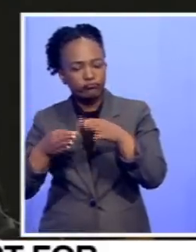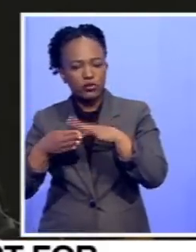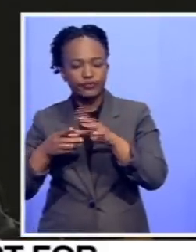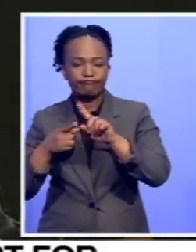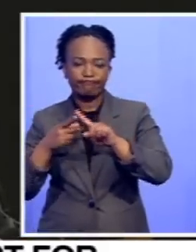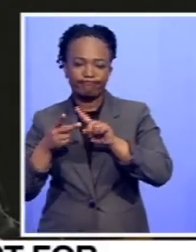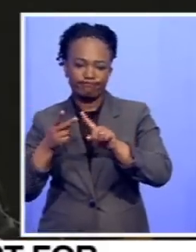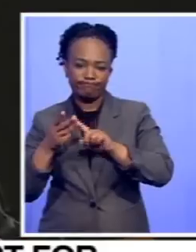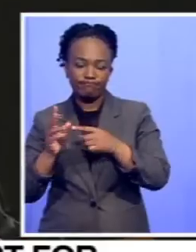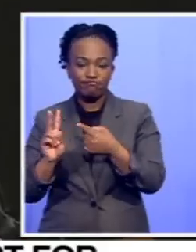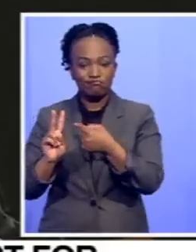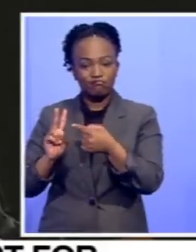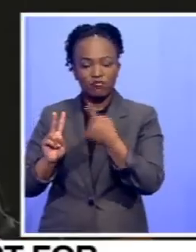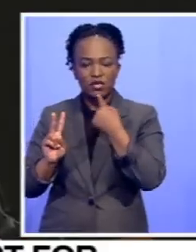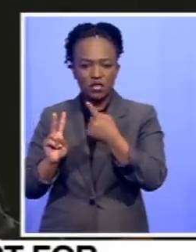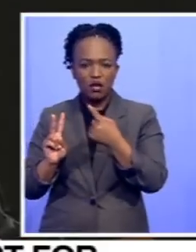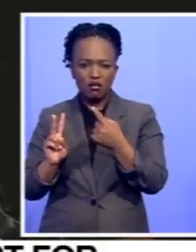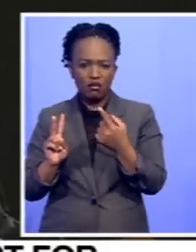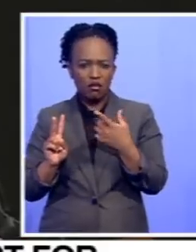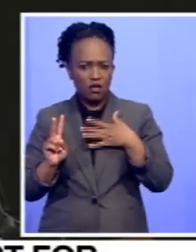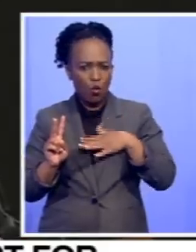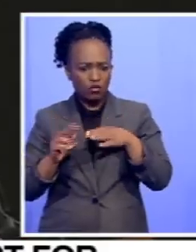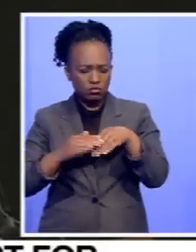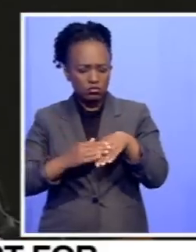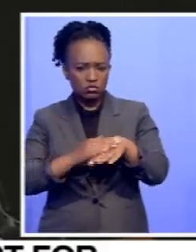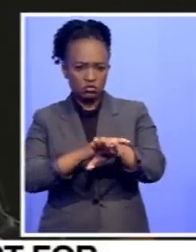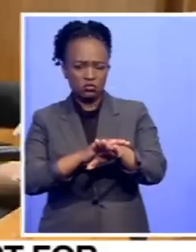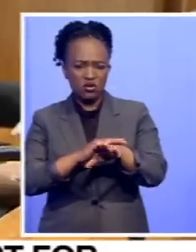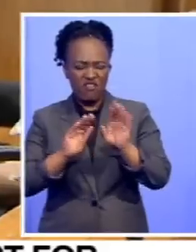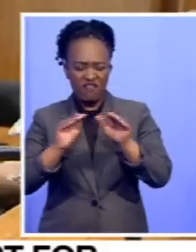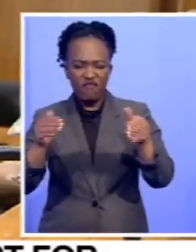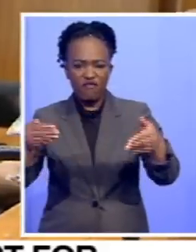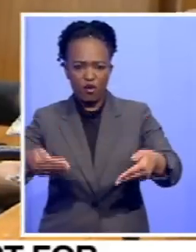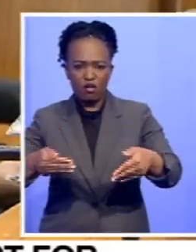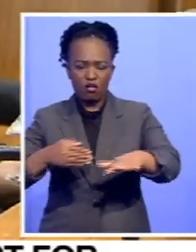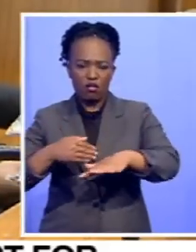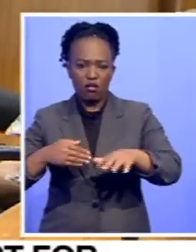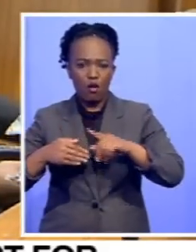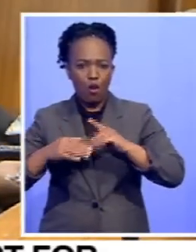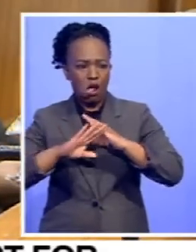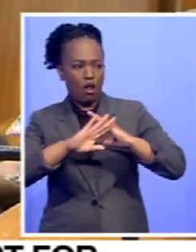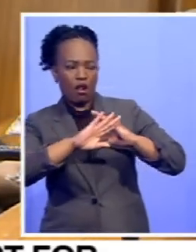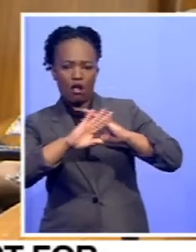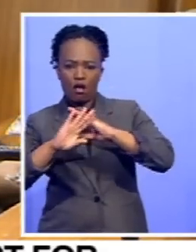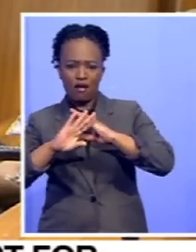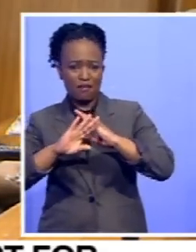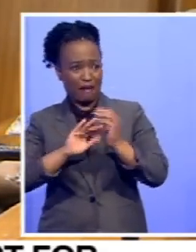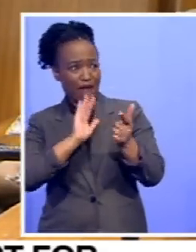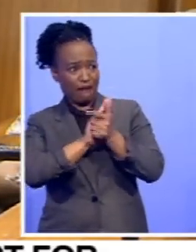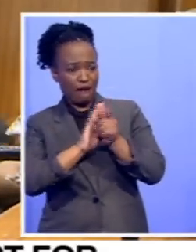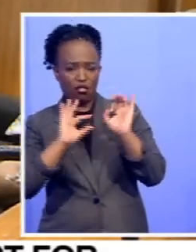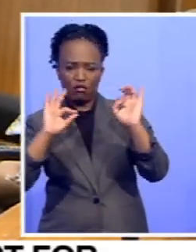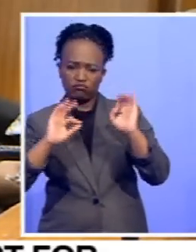accused believed that they were entitled to enter the cemetery for burial ceremony, that the obstruction of them was illegal and unjustified.